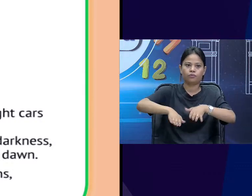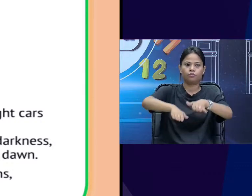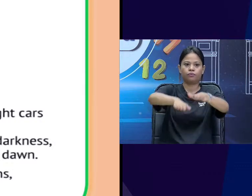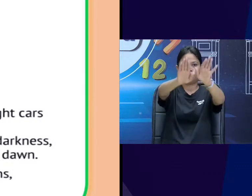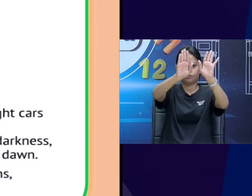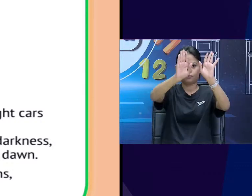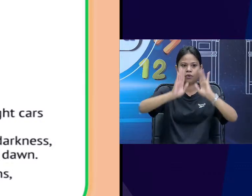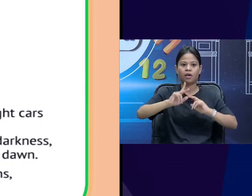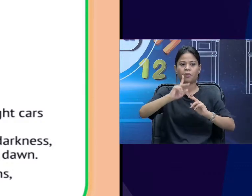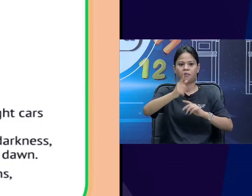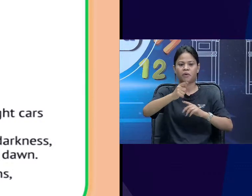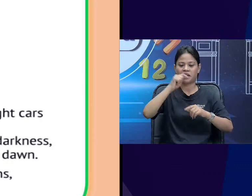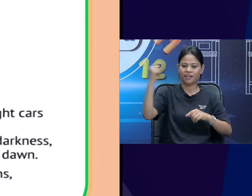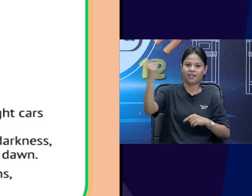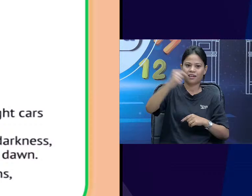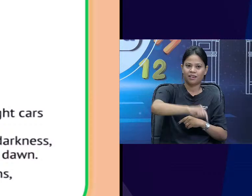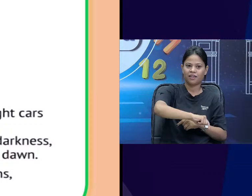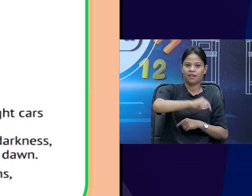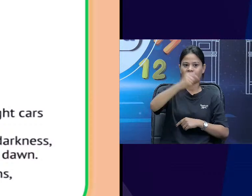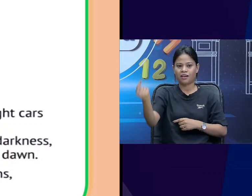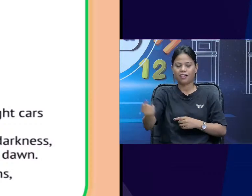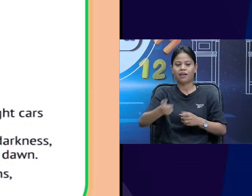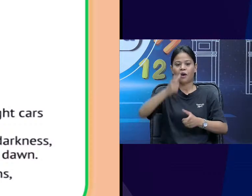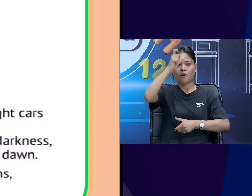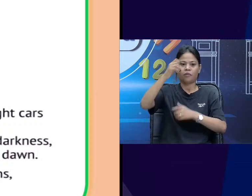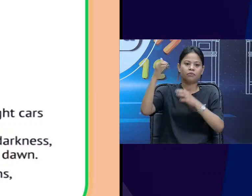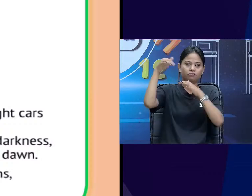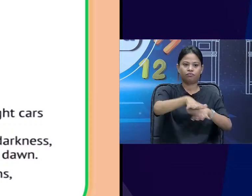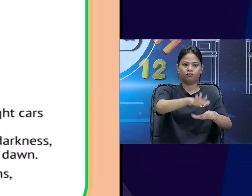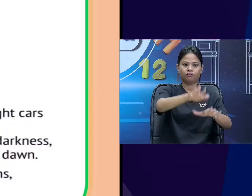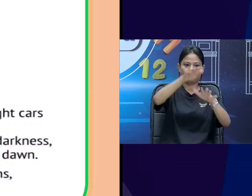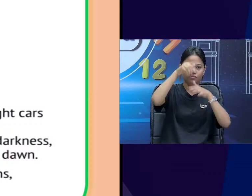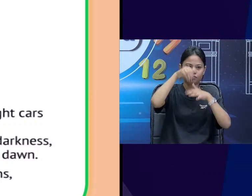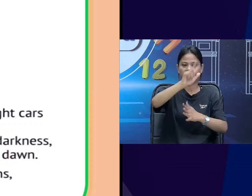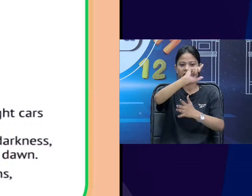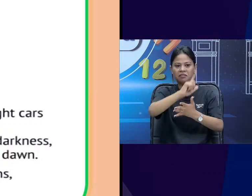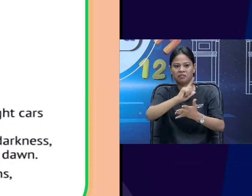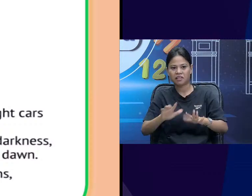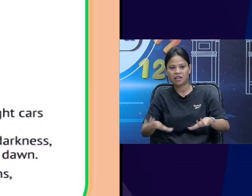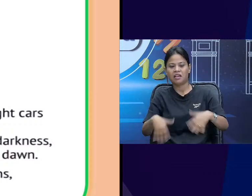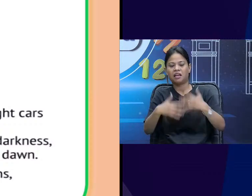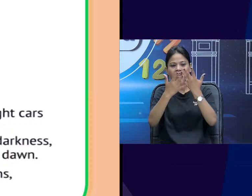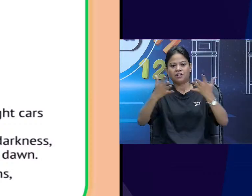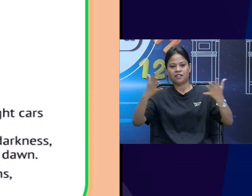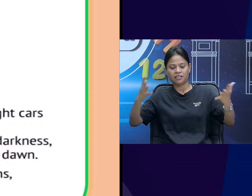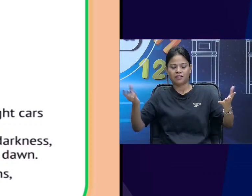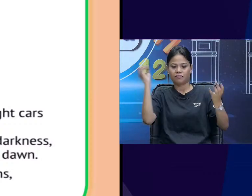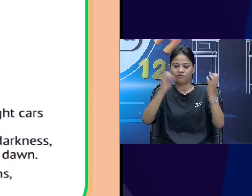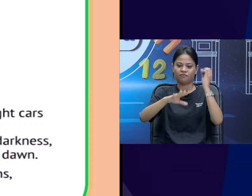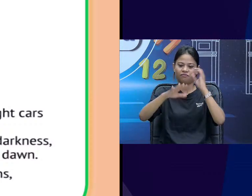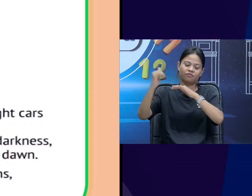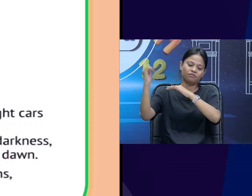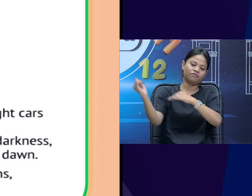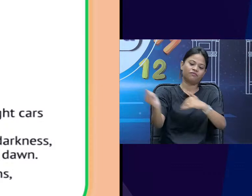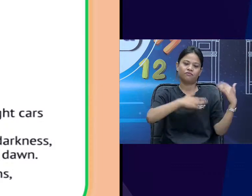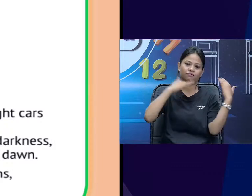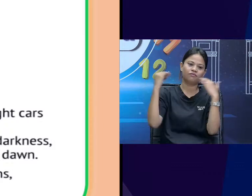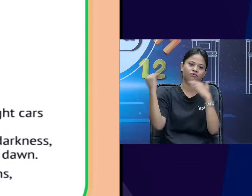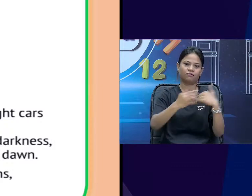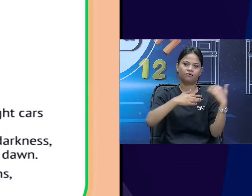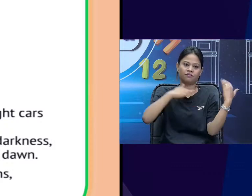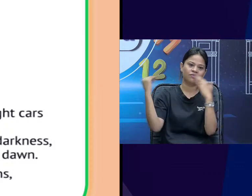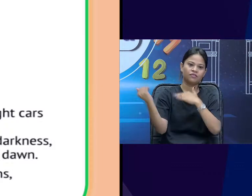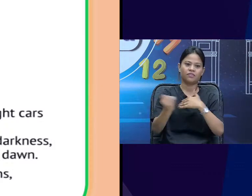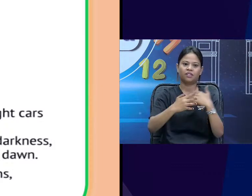carrying mail, bringing their precious loads in without fail. Thousands of freight cars, all